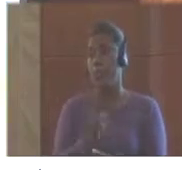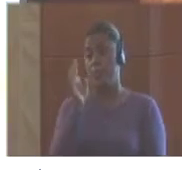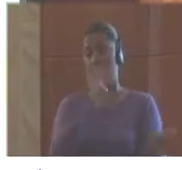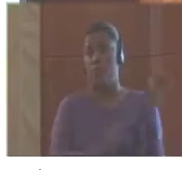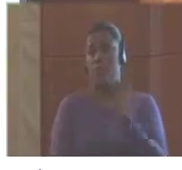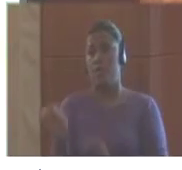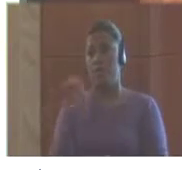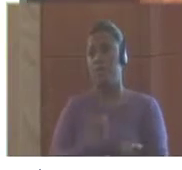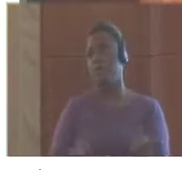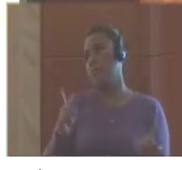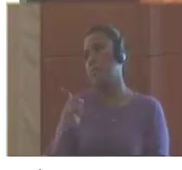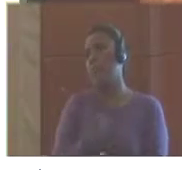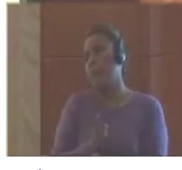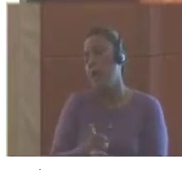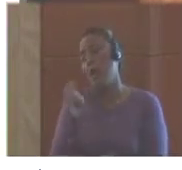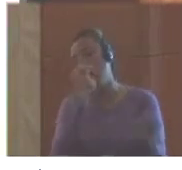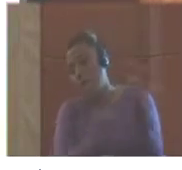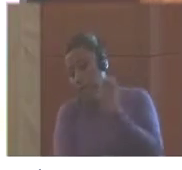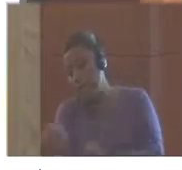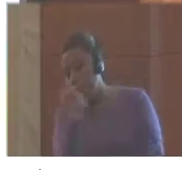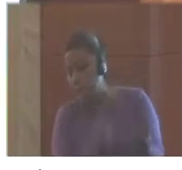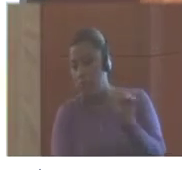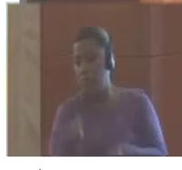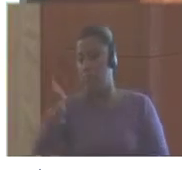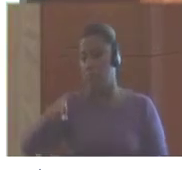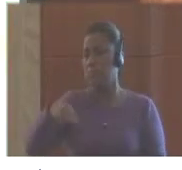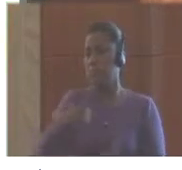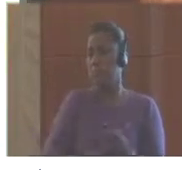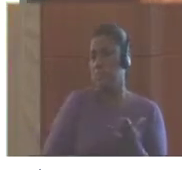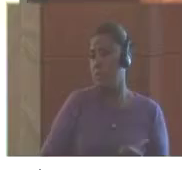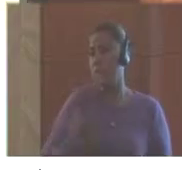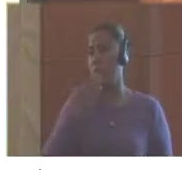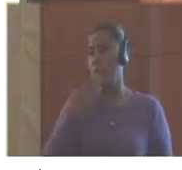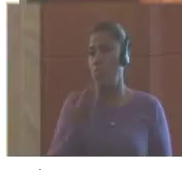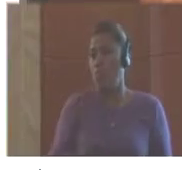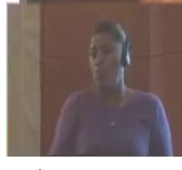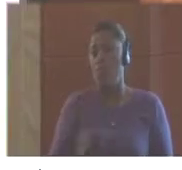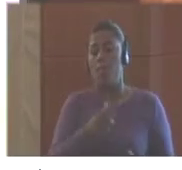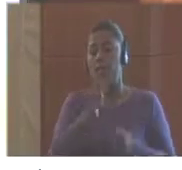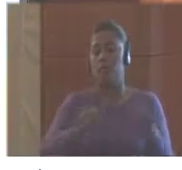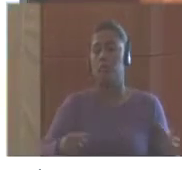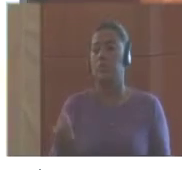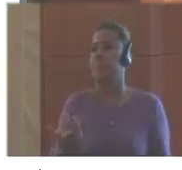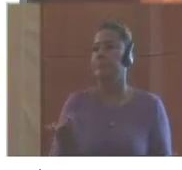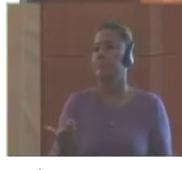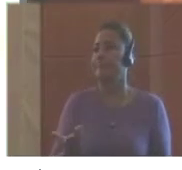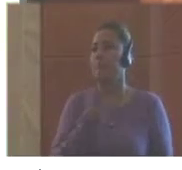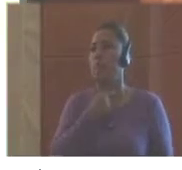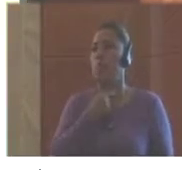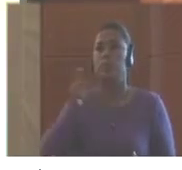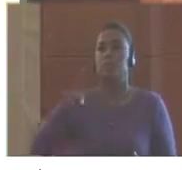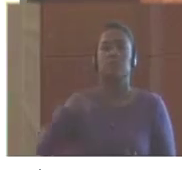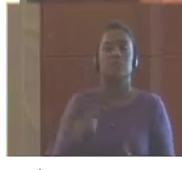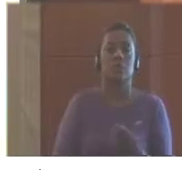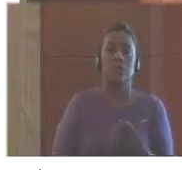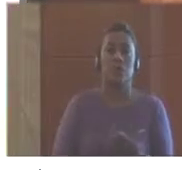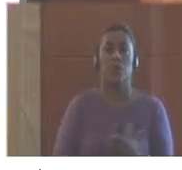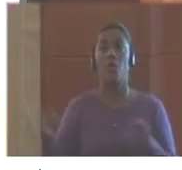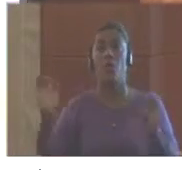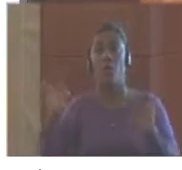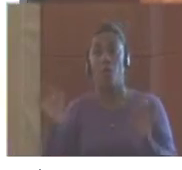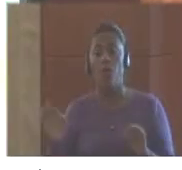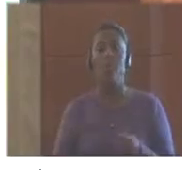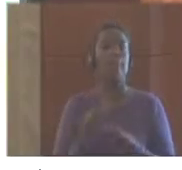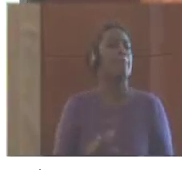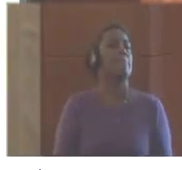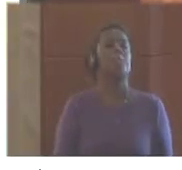And in assessing, we need to see the needs. We need to assess and evaluate the necessities, the needs of a population. And another